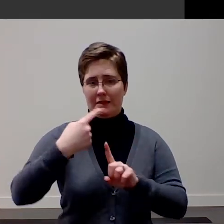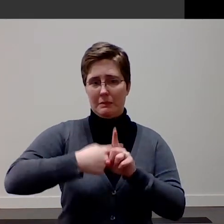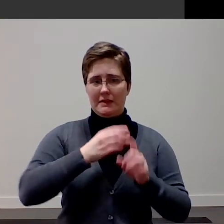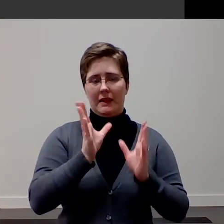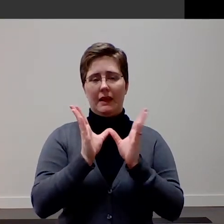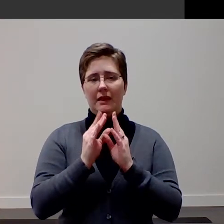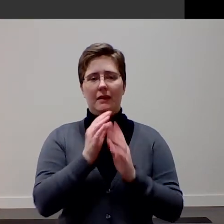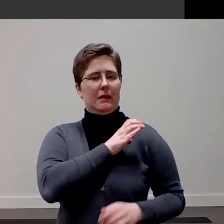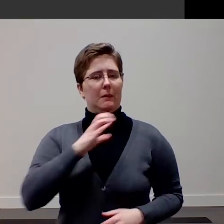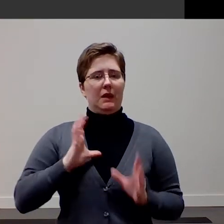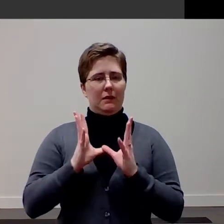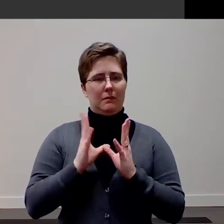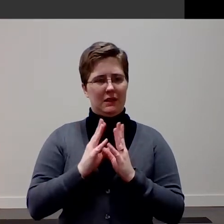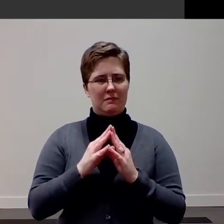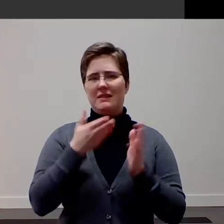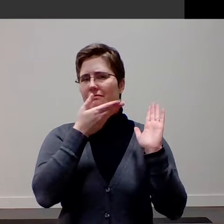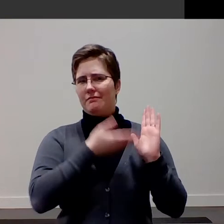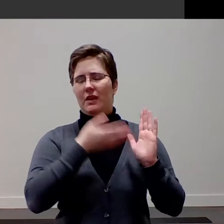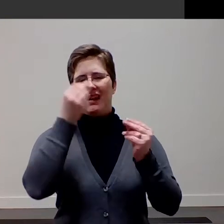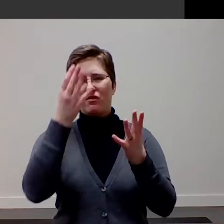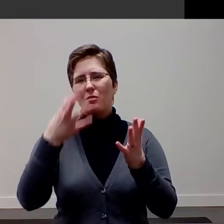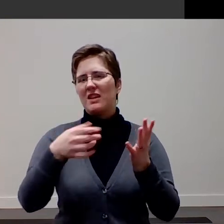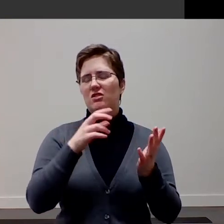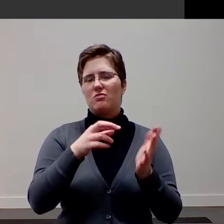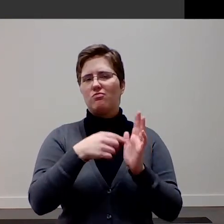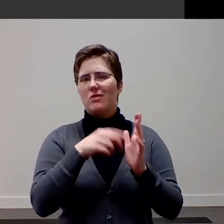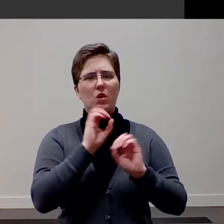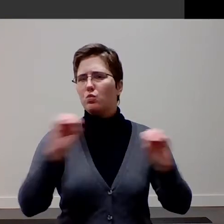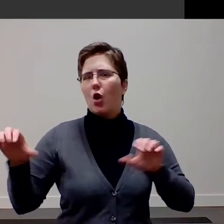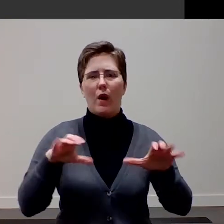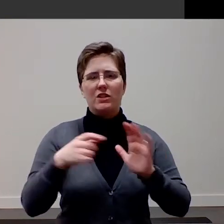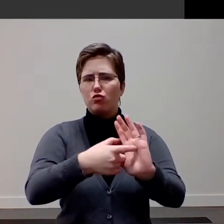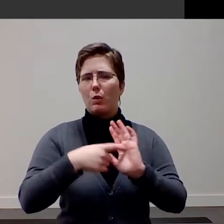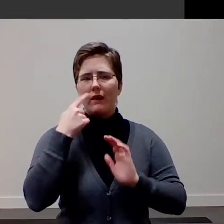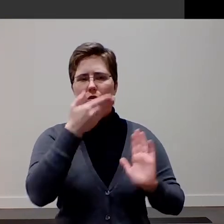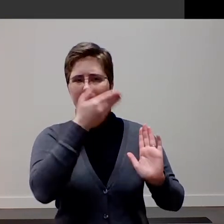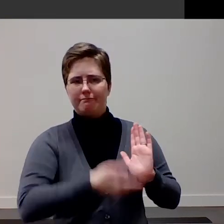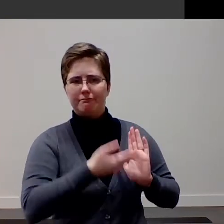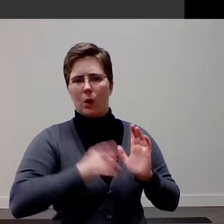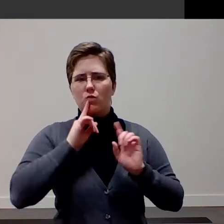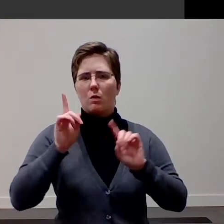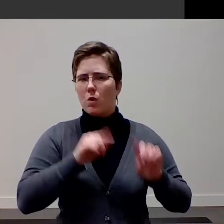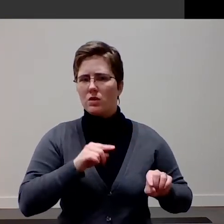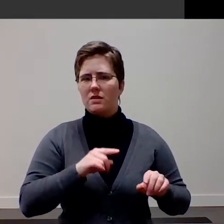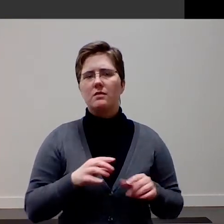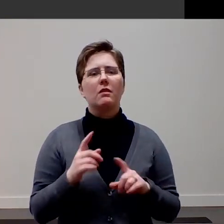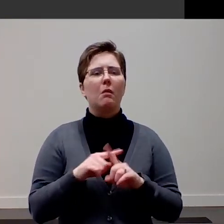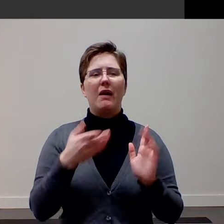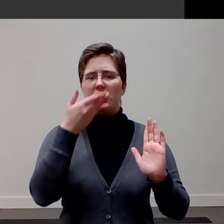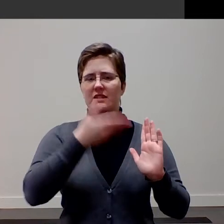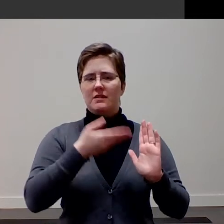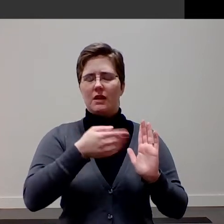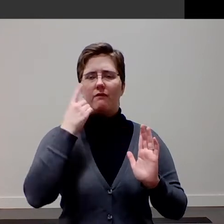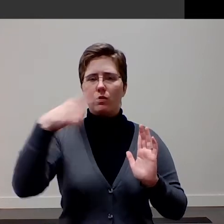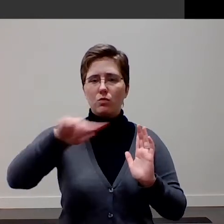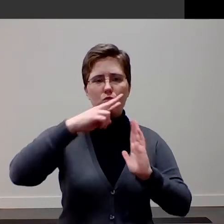committee meetings and are there for information and reference. There's no action required on these reports, but they are there